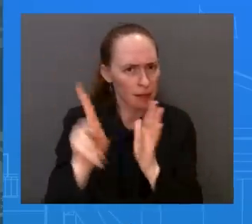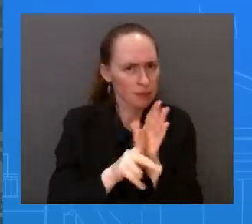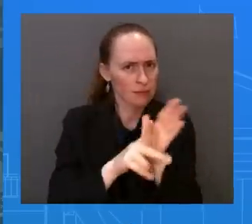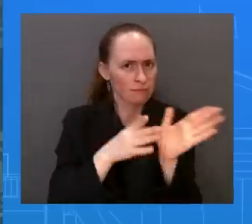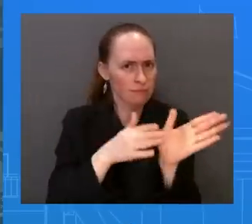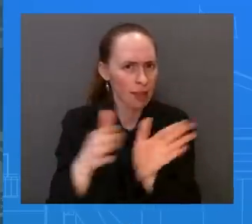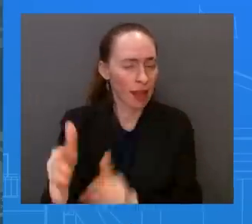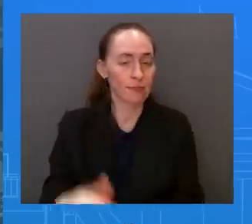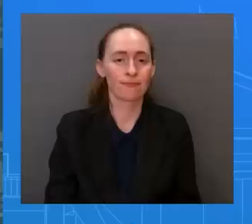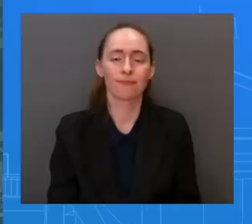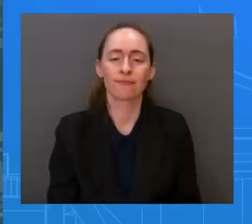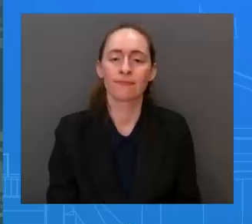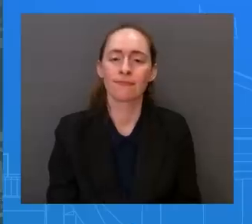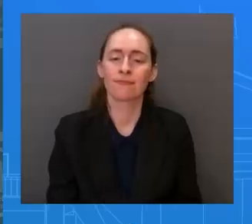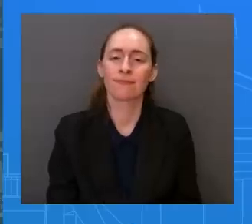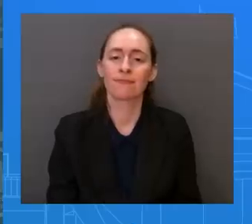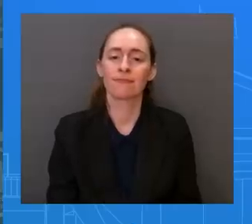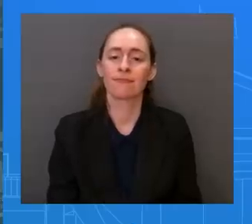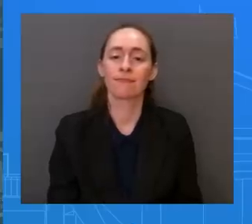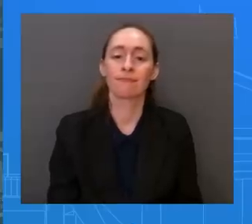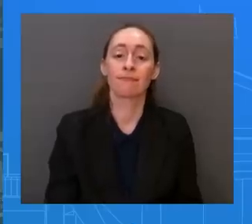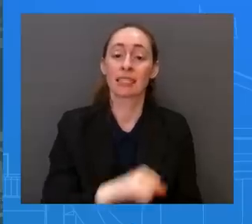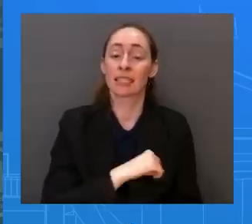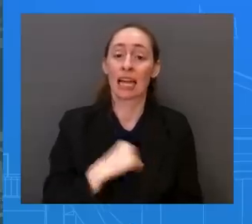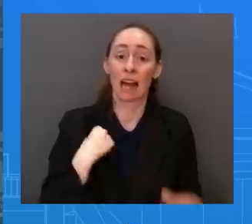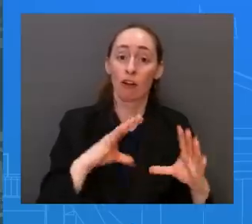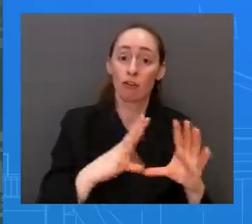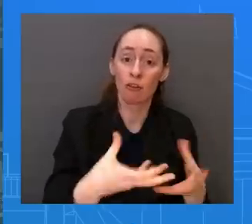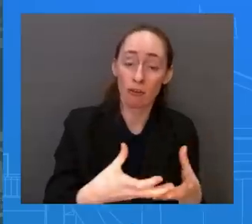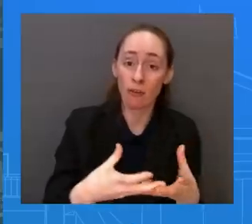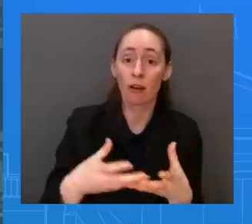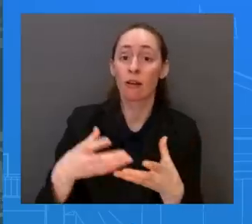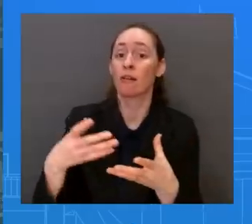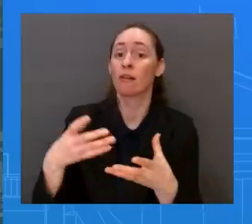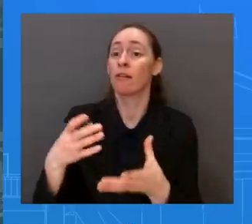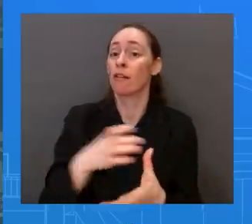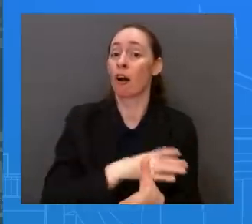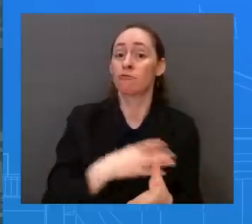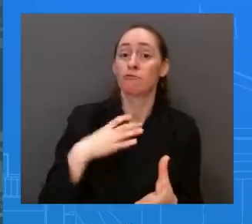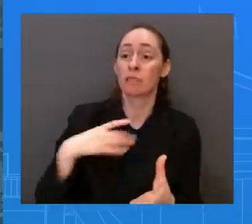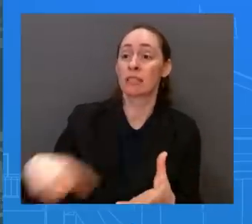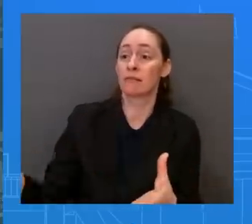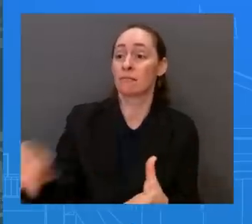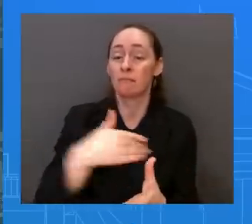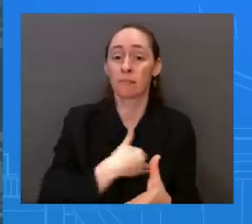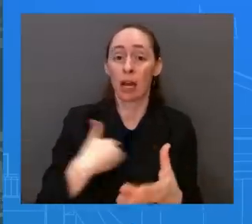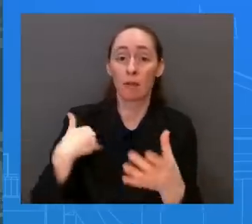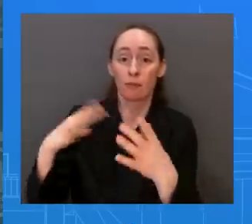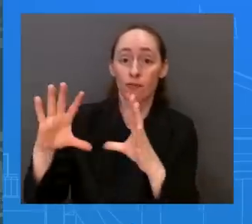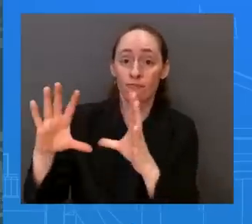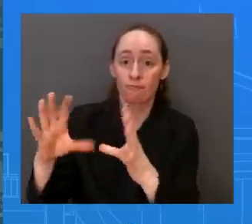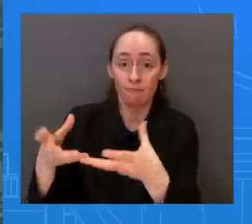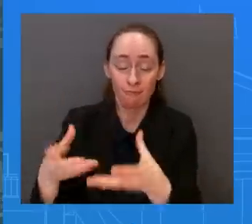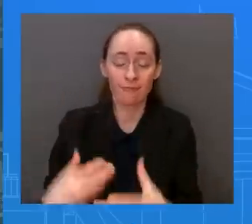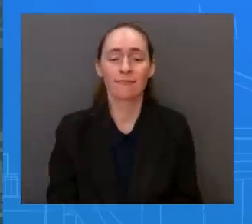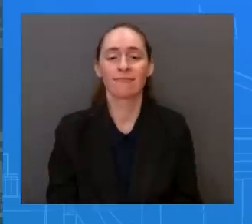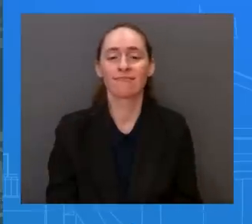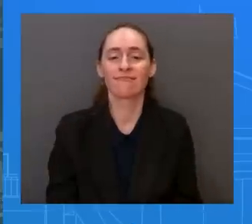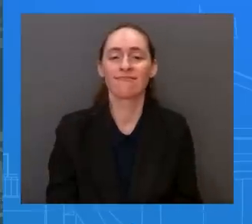members to really have a midterms that did not lead to a red wave, right? We saw what happened in the